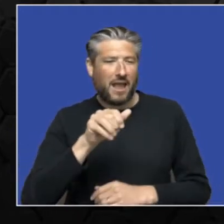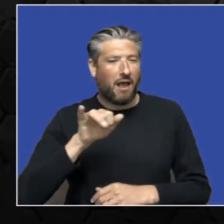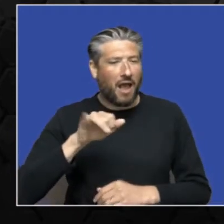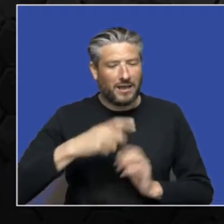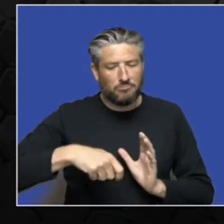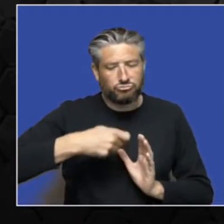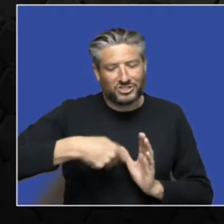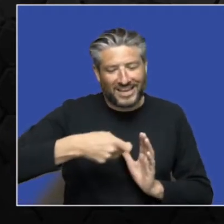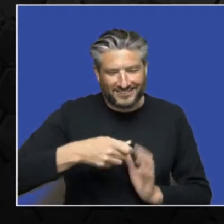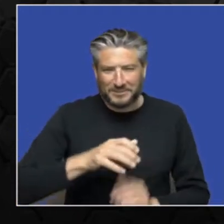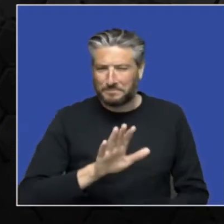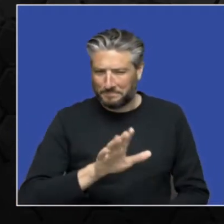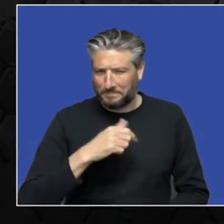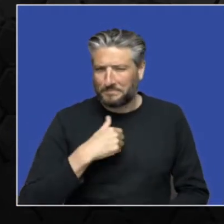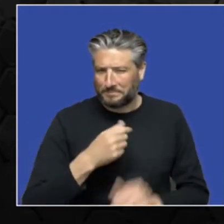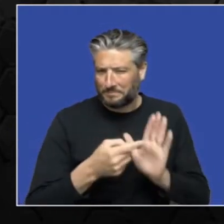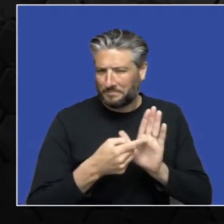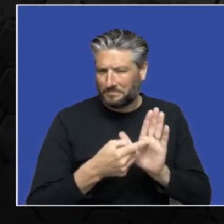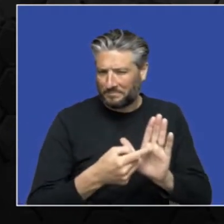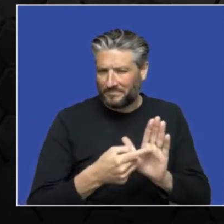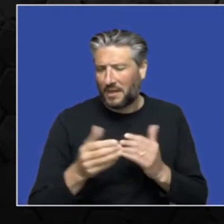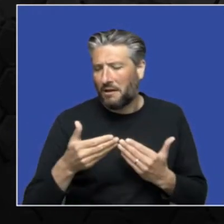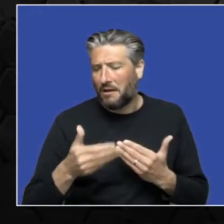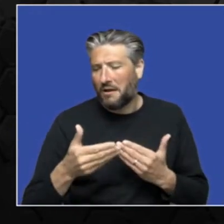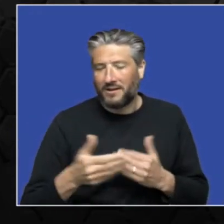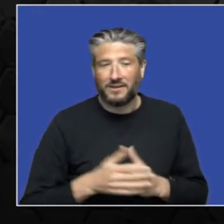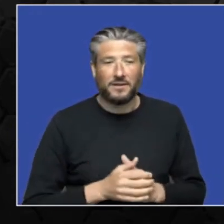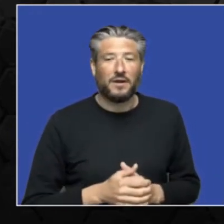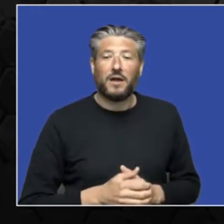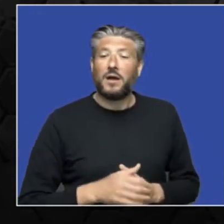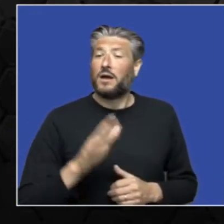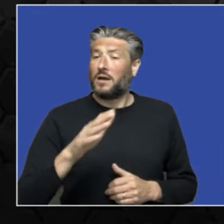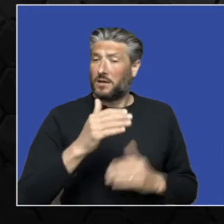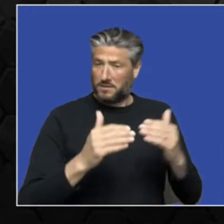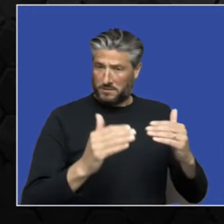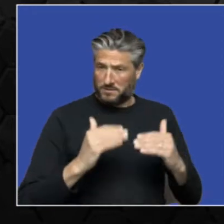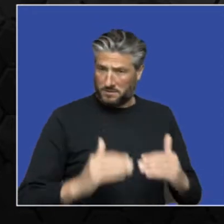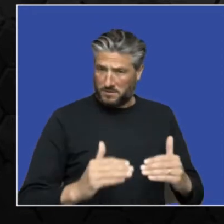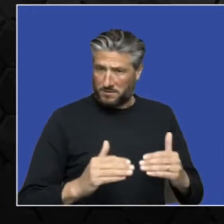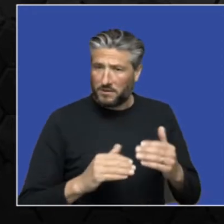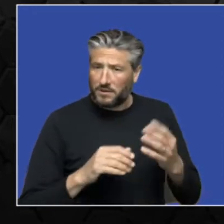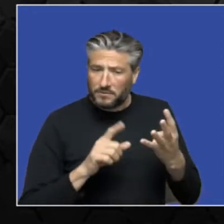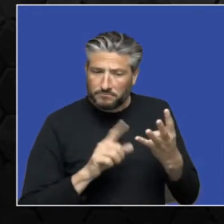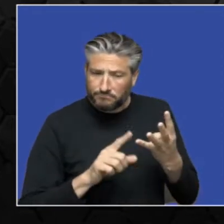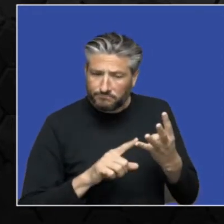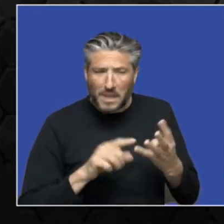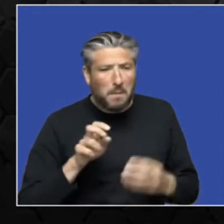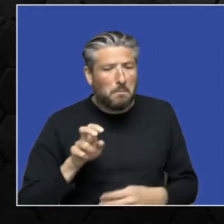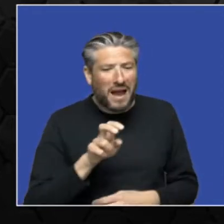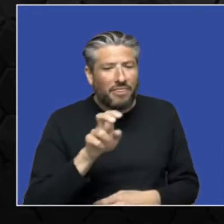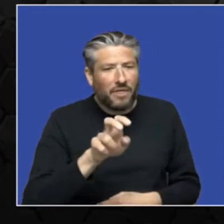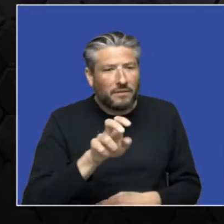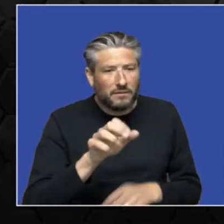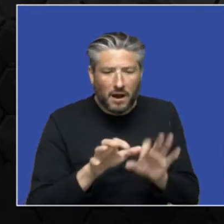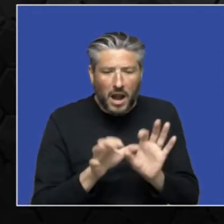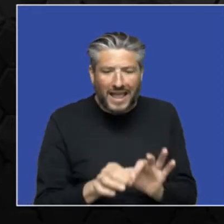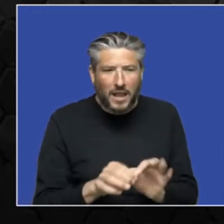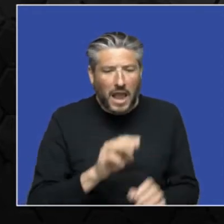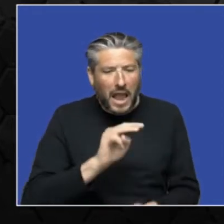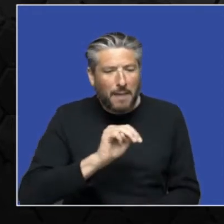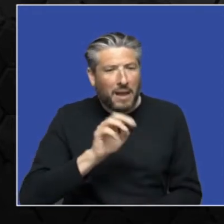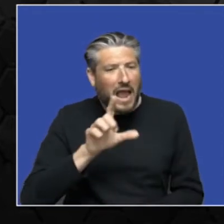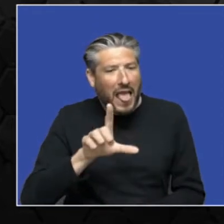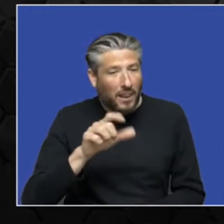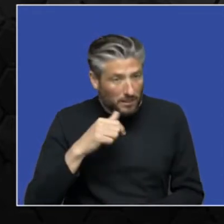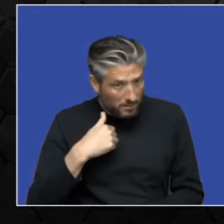Have I used Python for machine learning? Well, here it gets a bit complicated. In university and especially in math, I definitely learned